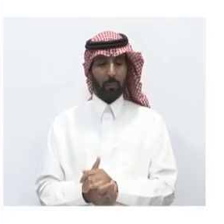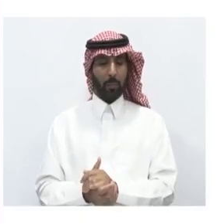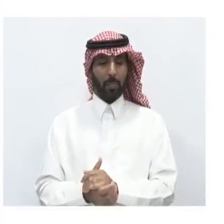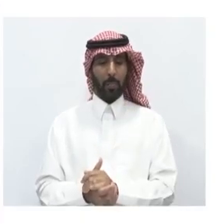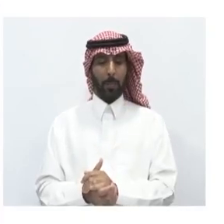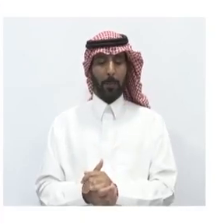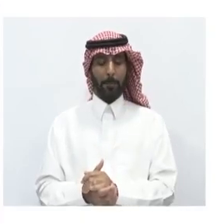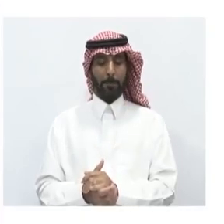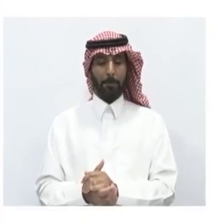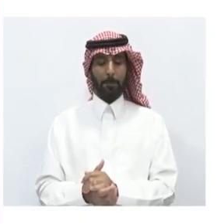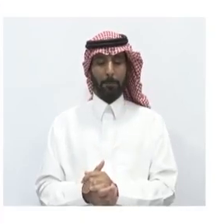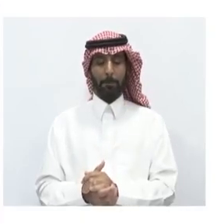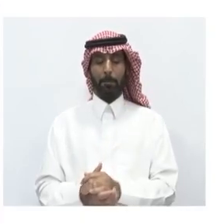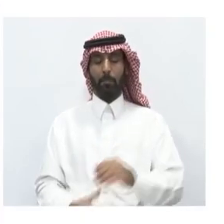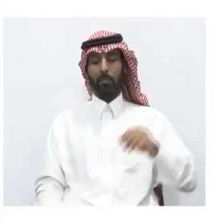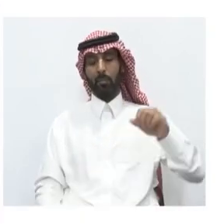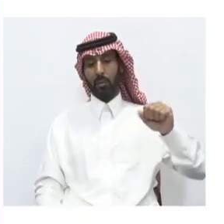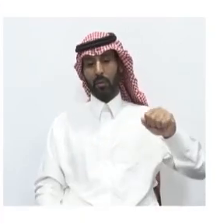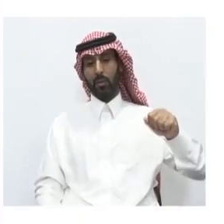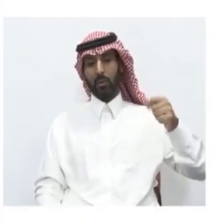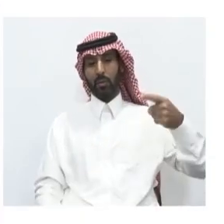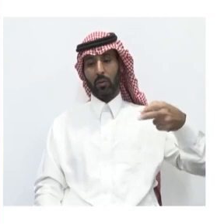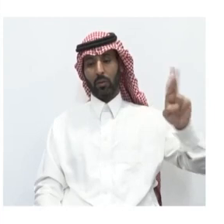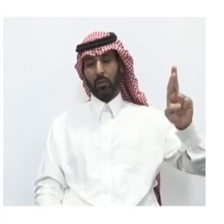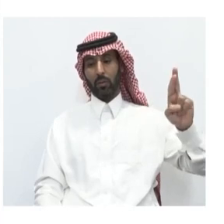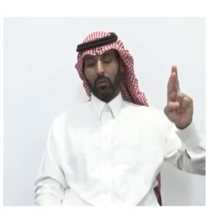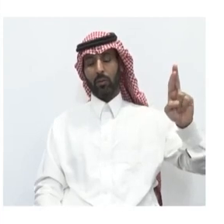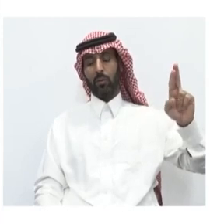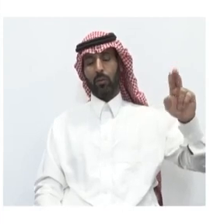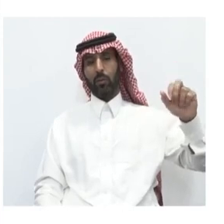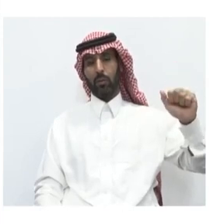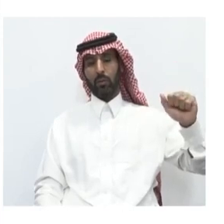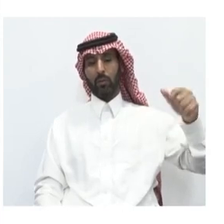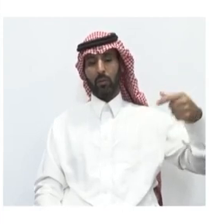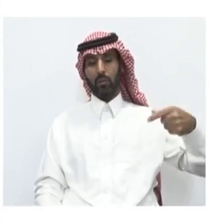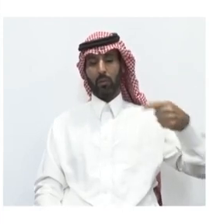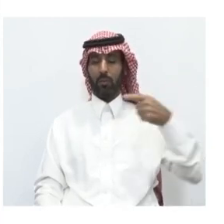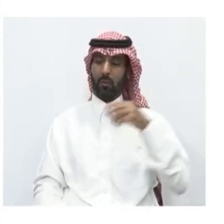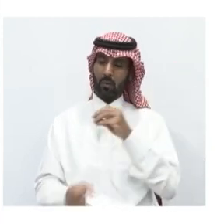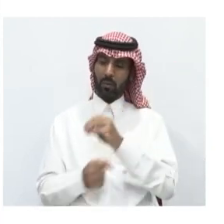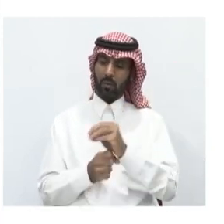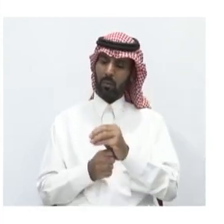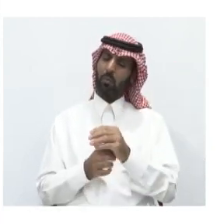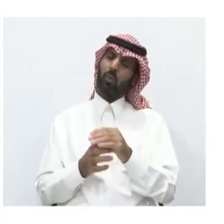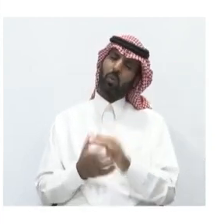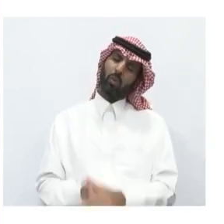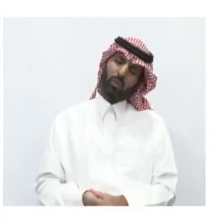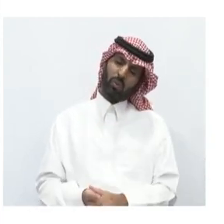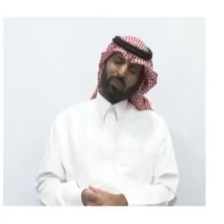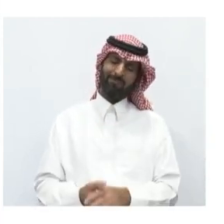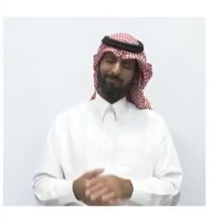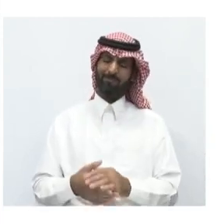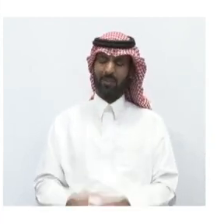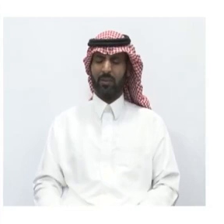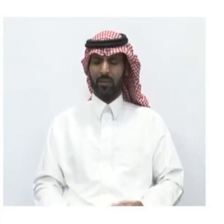This is a drag, disappointment. When something is described as a drag,